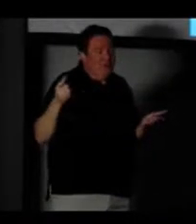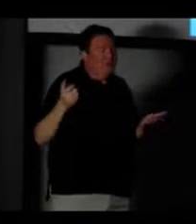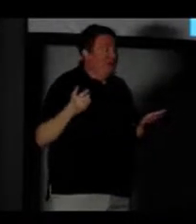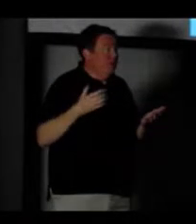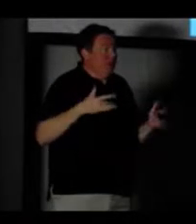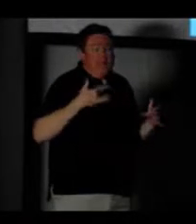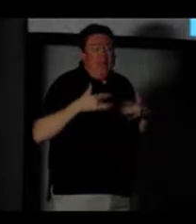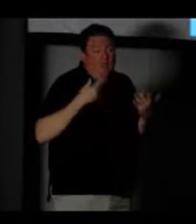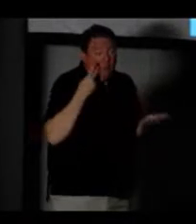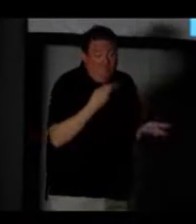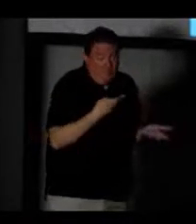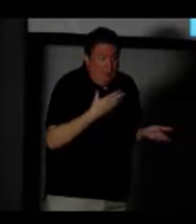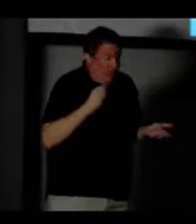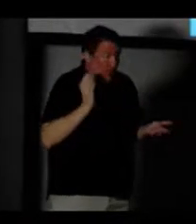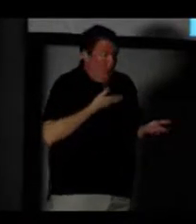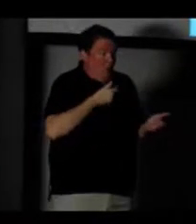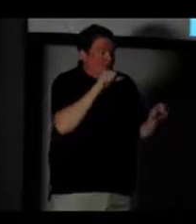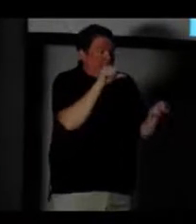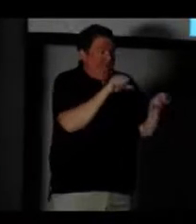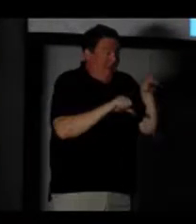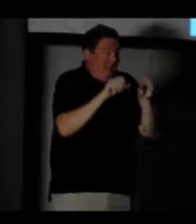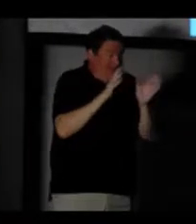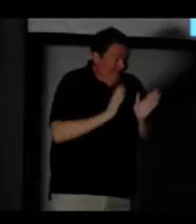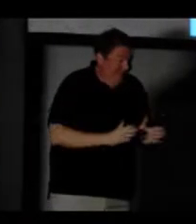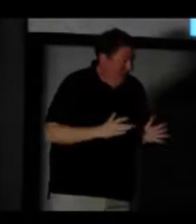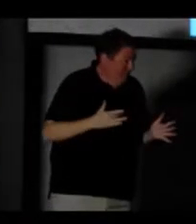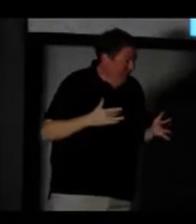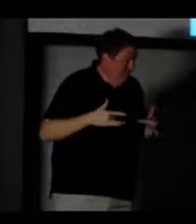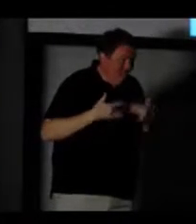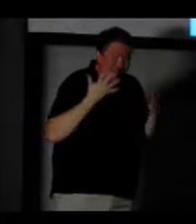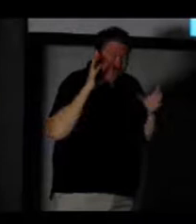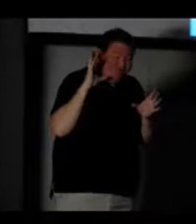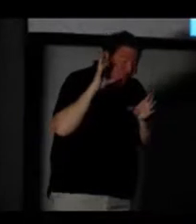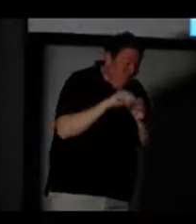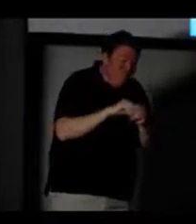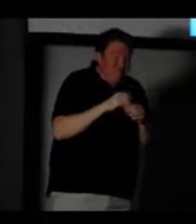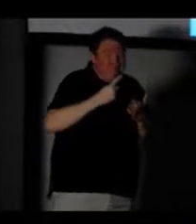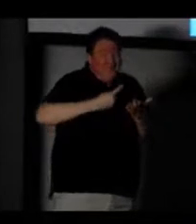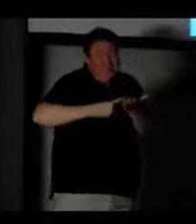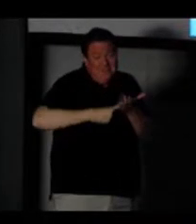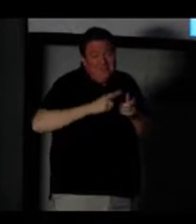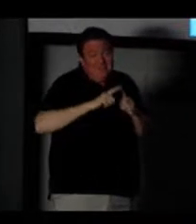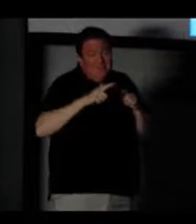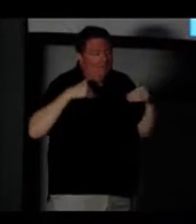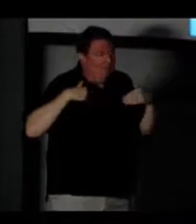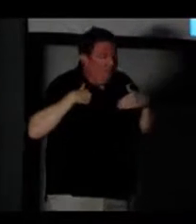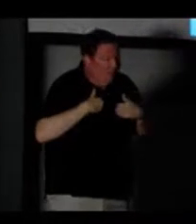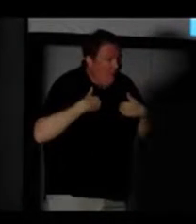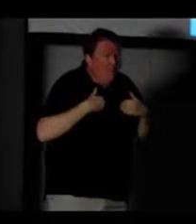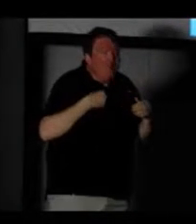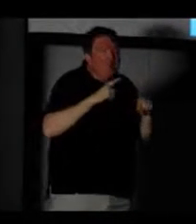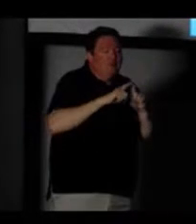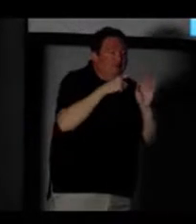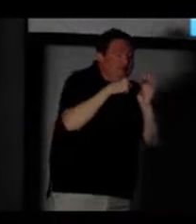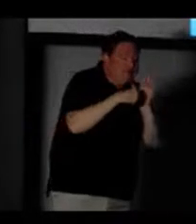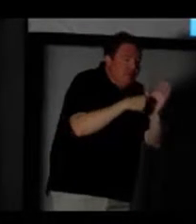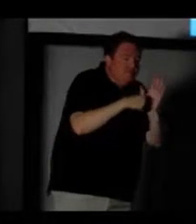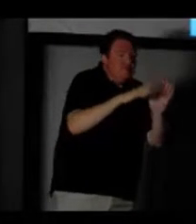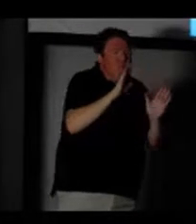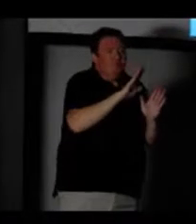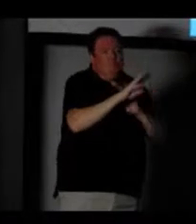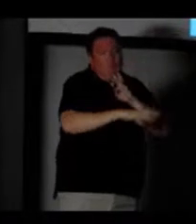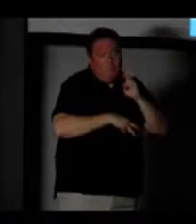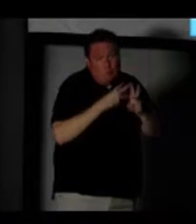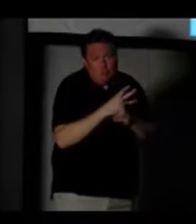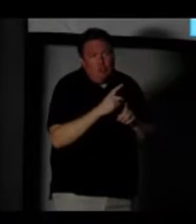exciting to look at, and our scientists have been heavily involved in talking about the organisms, the specimens, their world, what Attenborough might